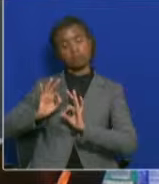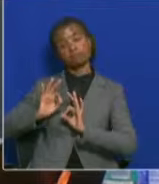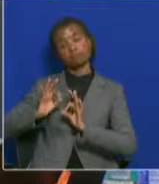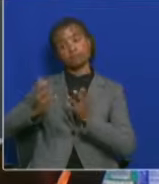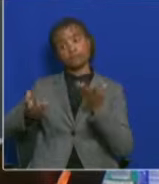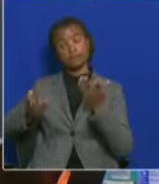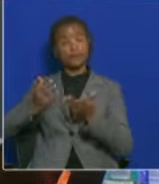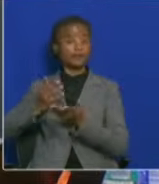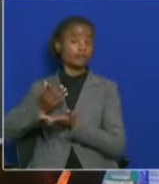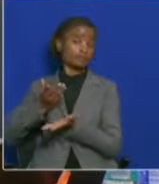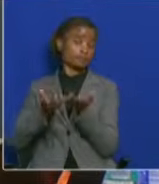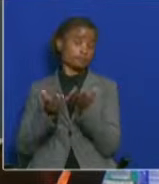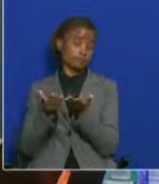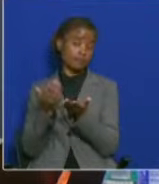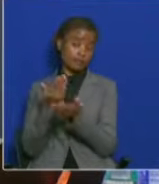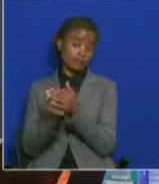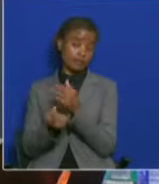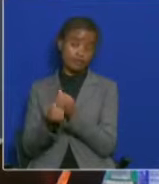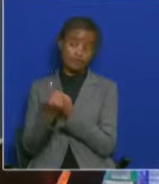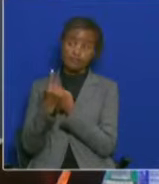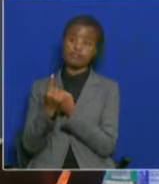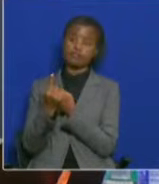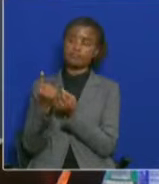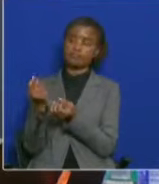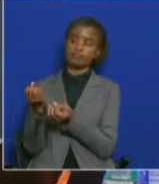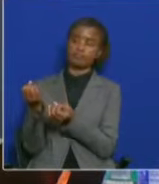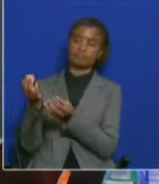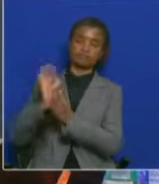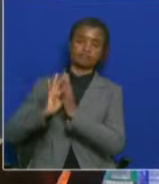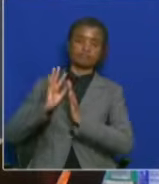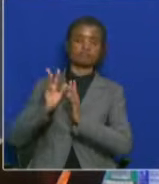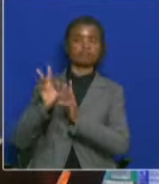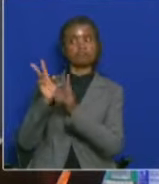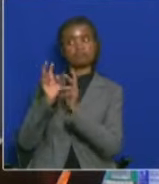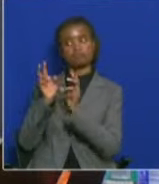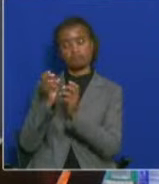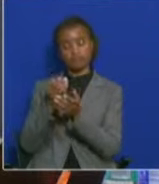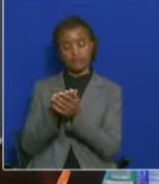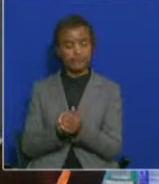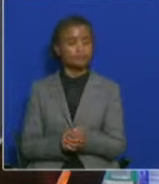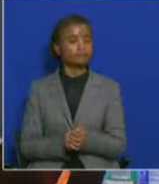So, Chair, then let me begin with the first topic, which is the tenders.